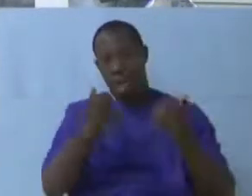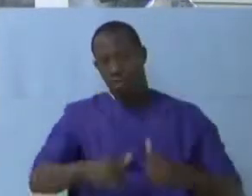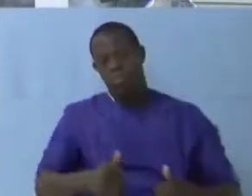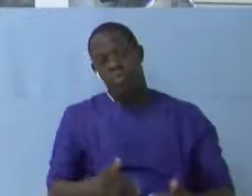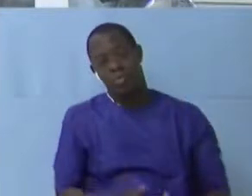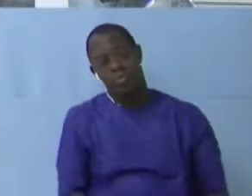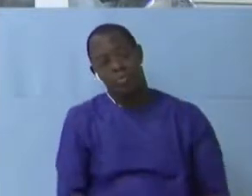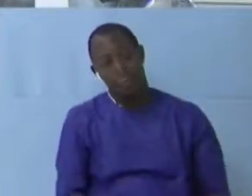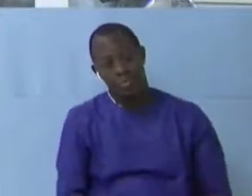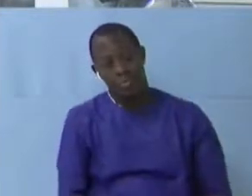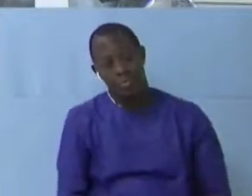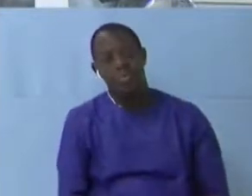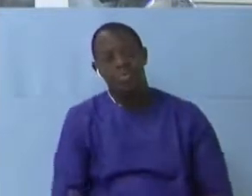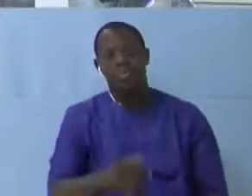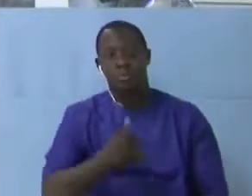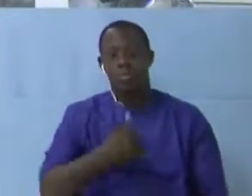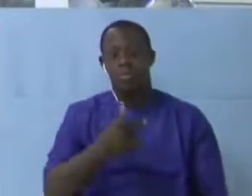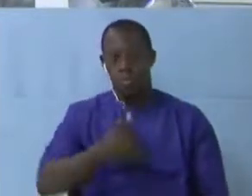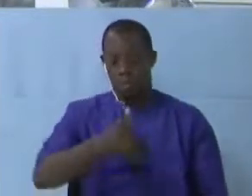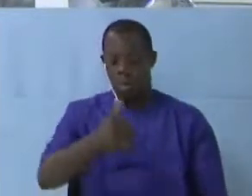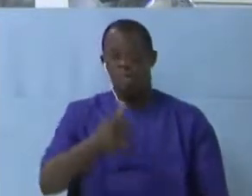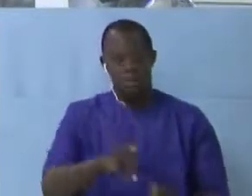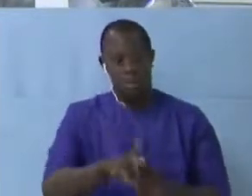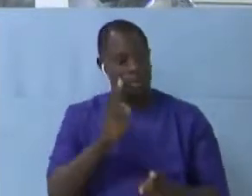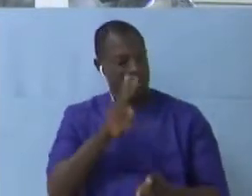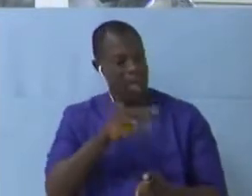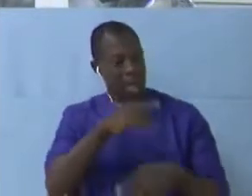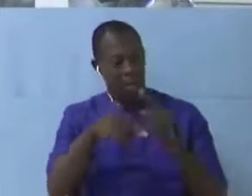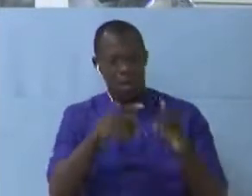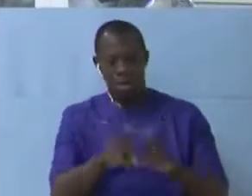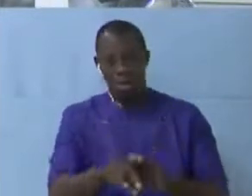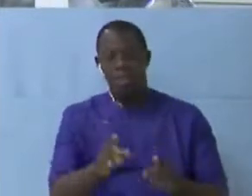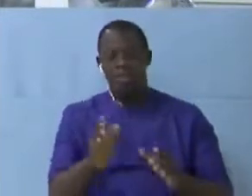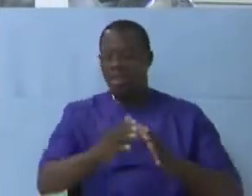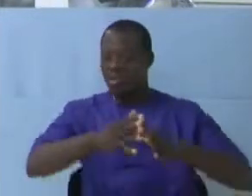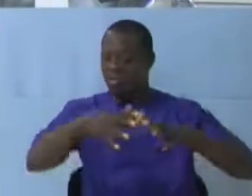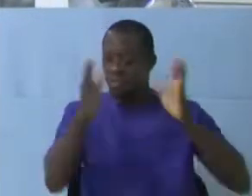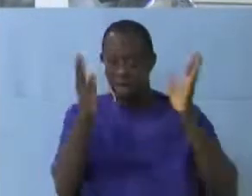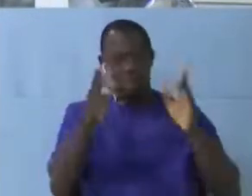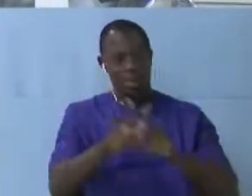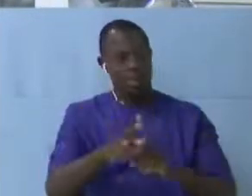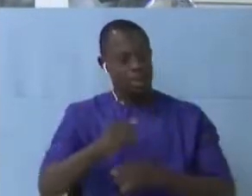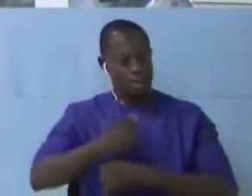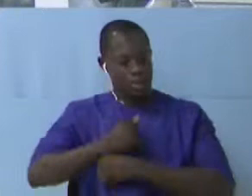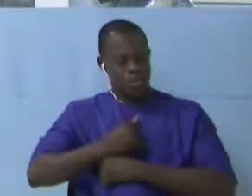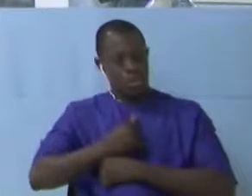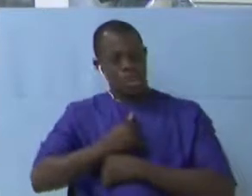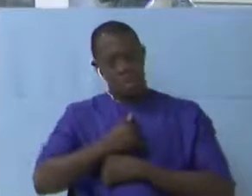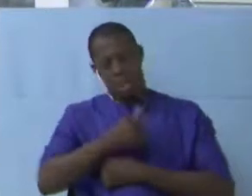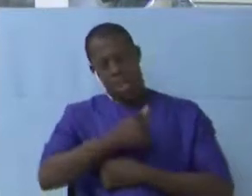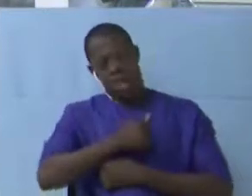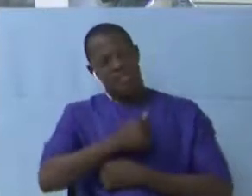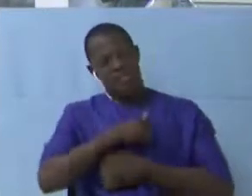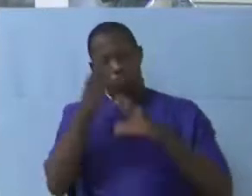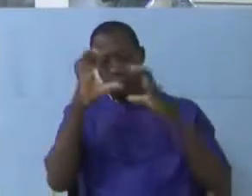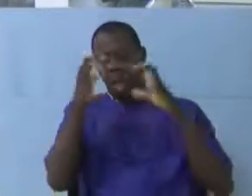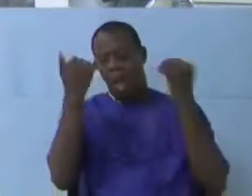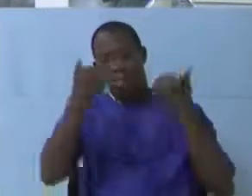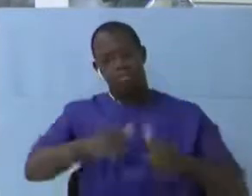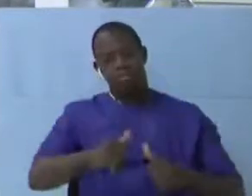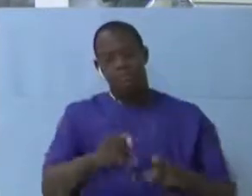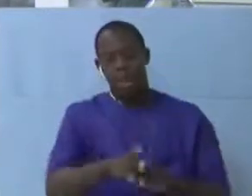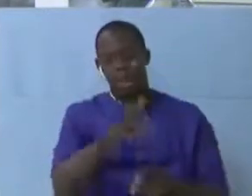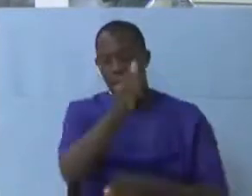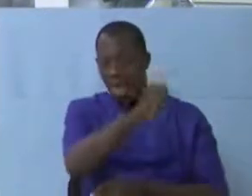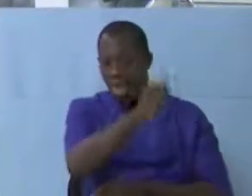naa continuer di dem. I honestly see it as a very big security threat. gis naa ni daal nekk na loo xam ne ni lu xejamal kaaraange la. Every